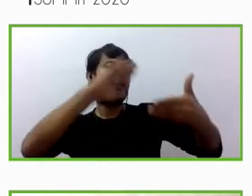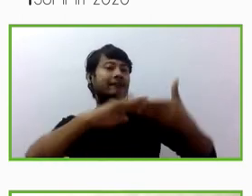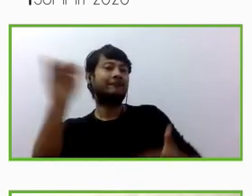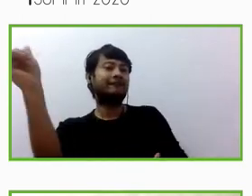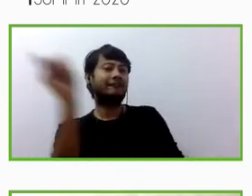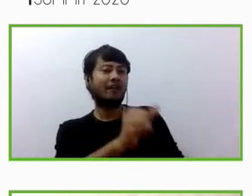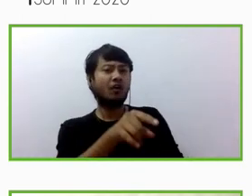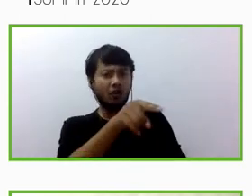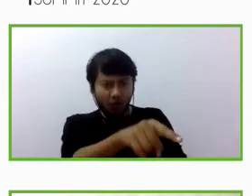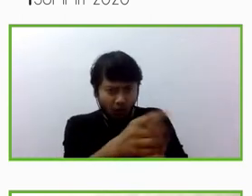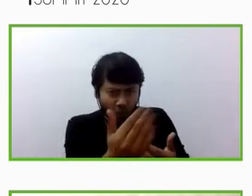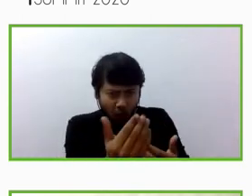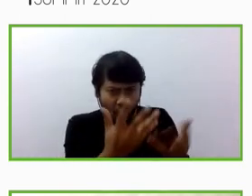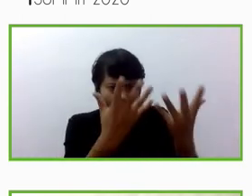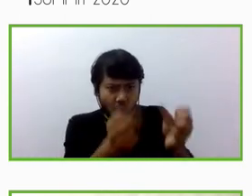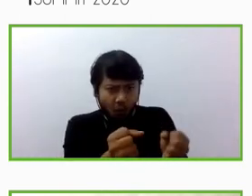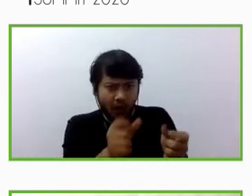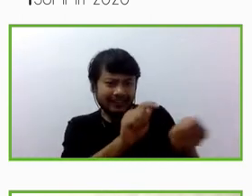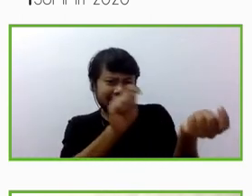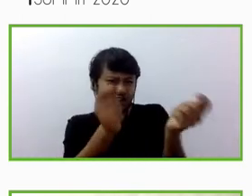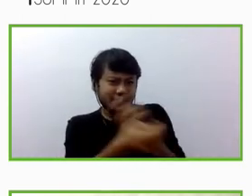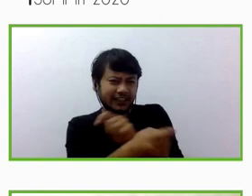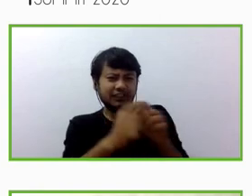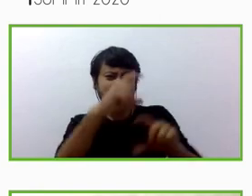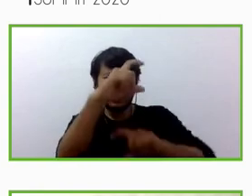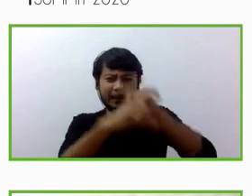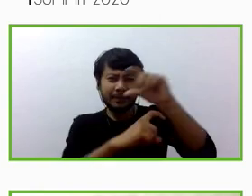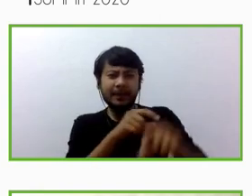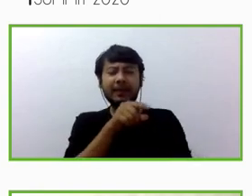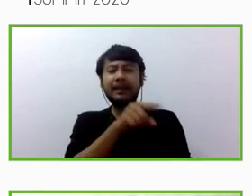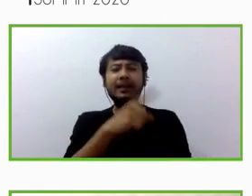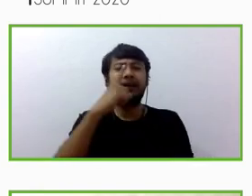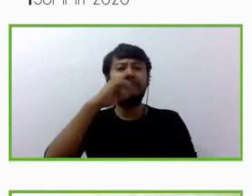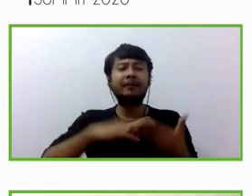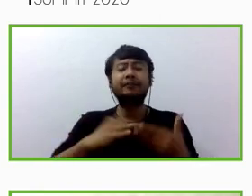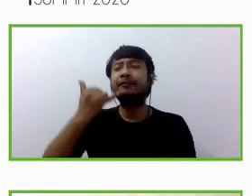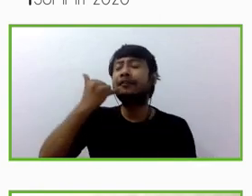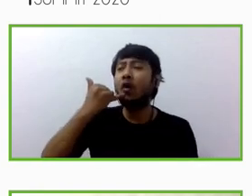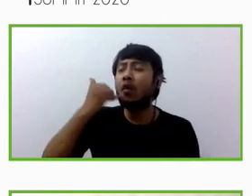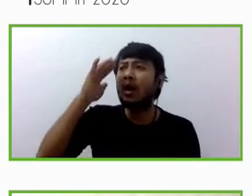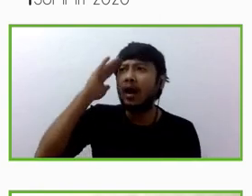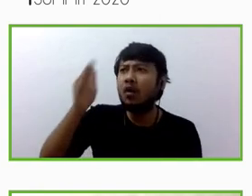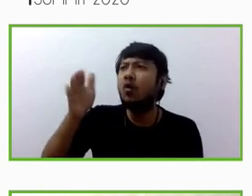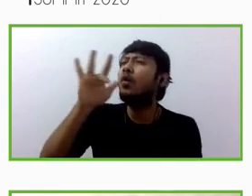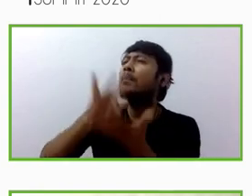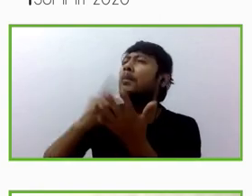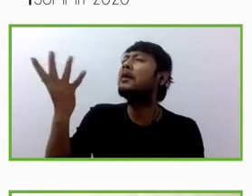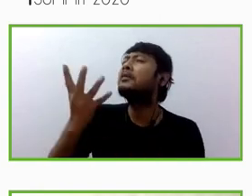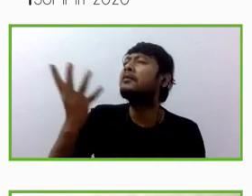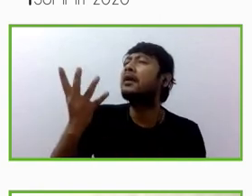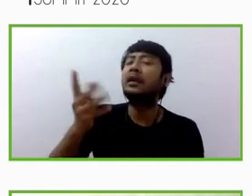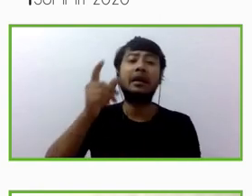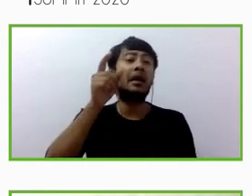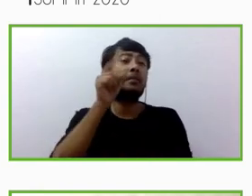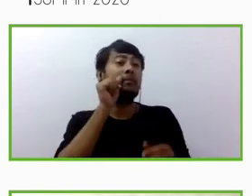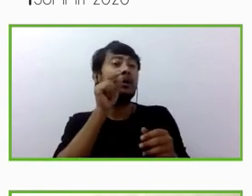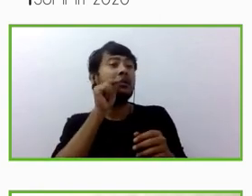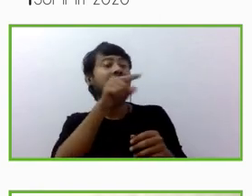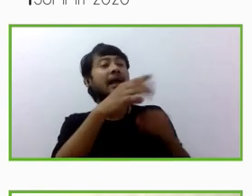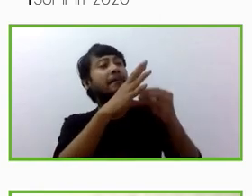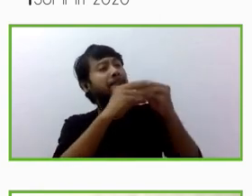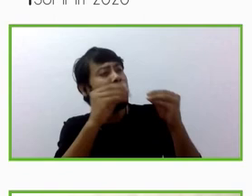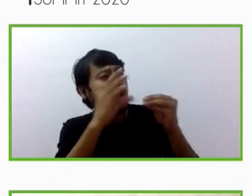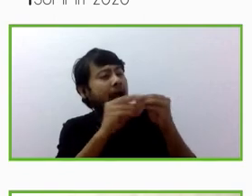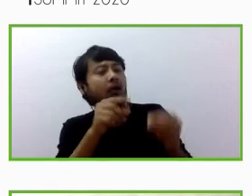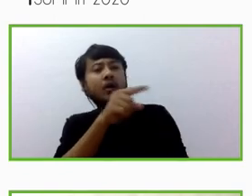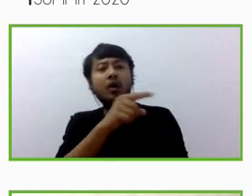AT&T. And so she picked up the phone and said, oh, hello, where are you? And the person said, I'm in Bangalore. And she said, oh, that's fascinating. Tell